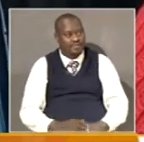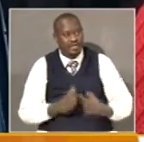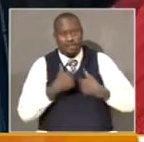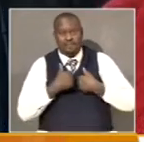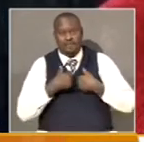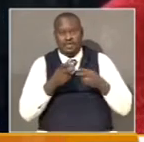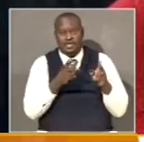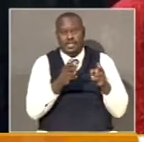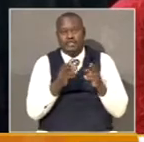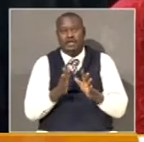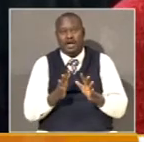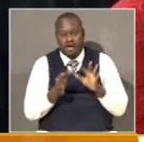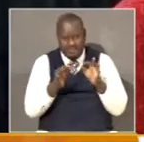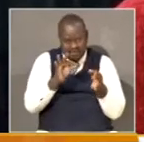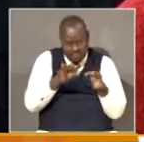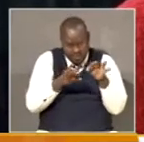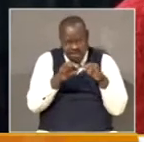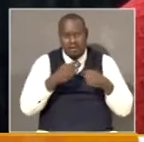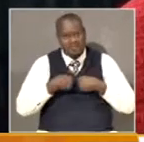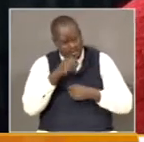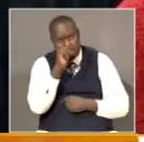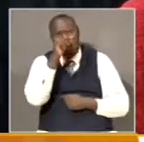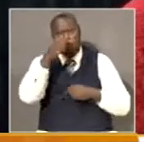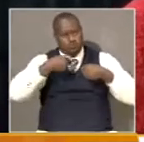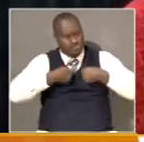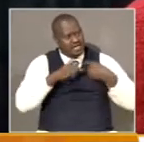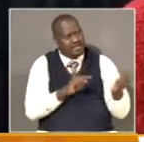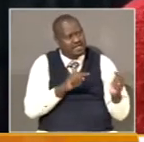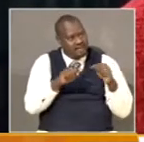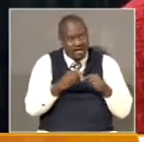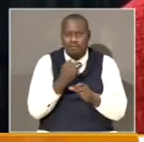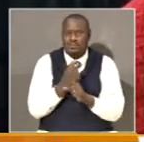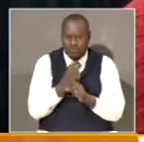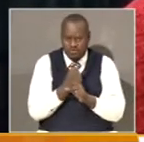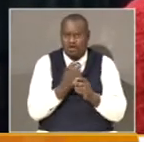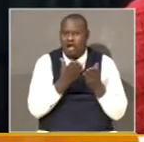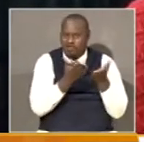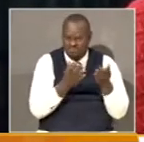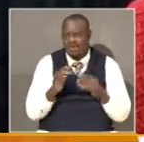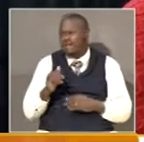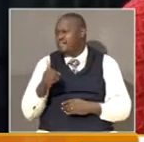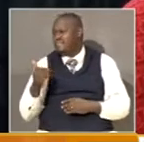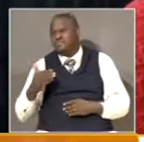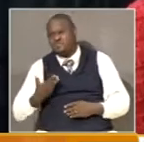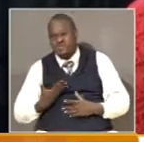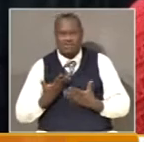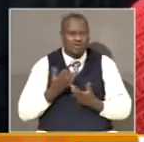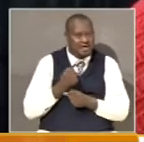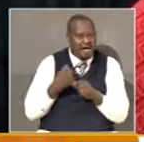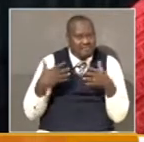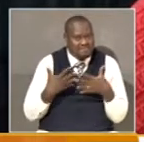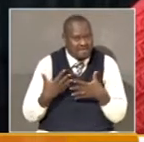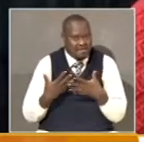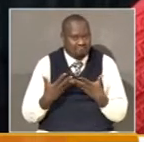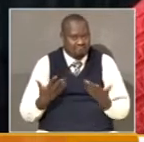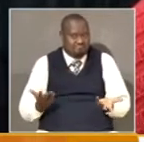editor. I feel proud that I'm a lady. I came out to do something that other ladies or girls fear to do